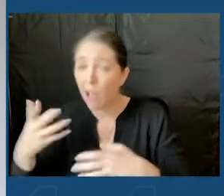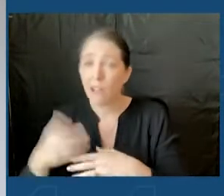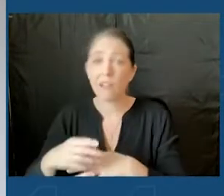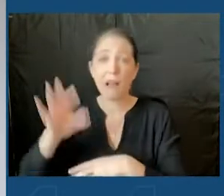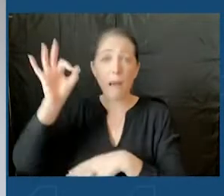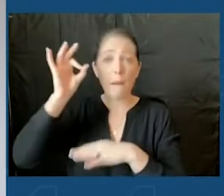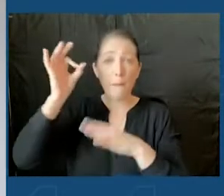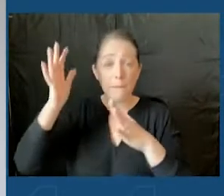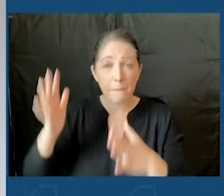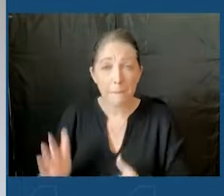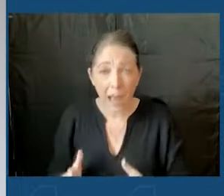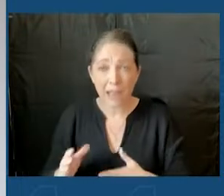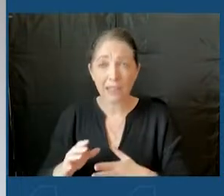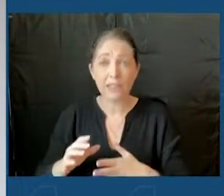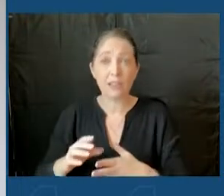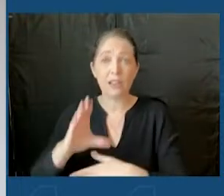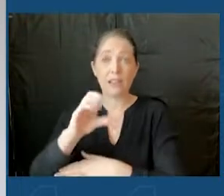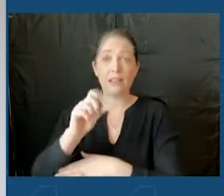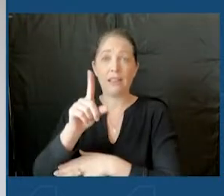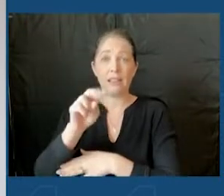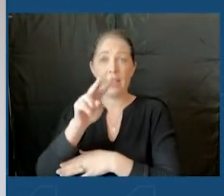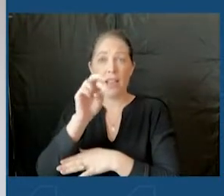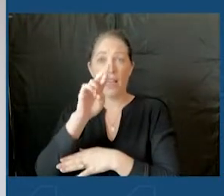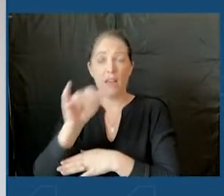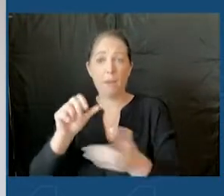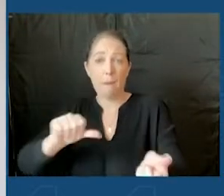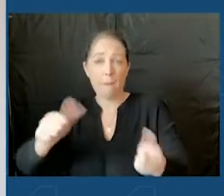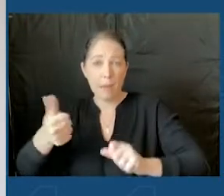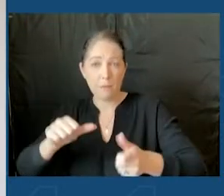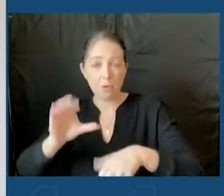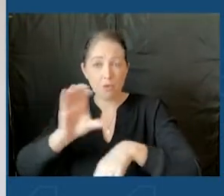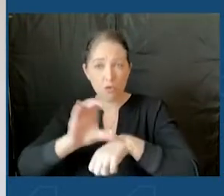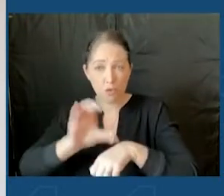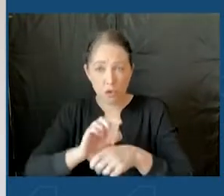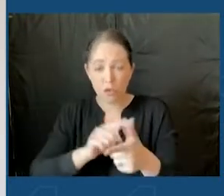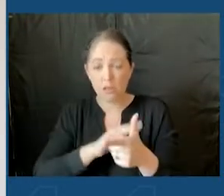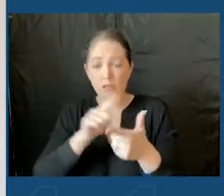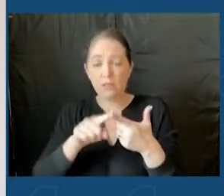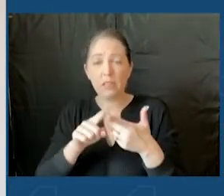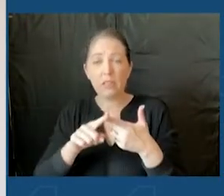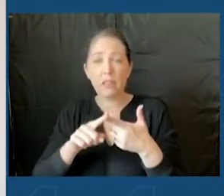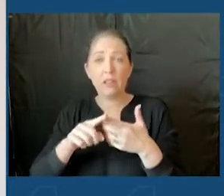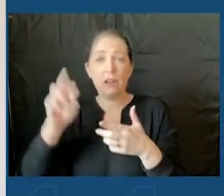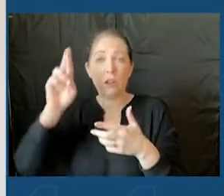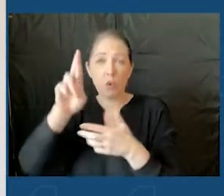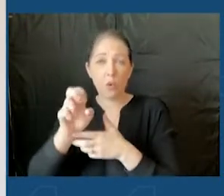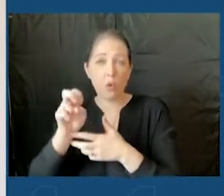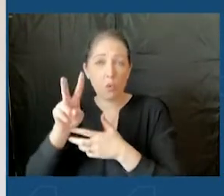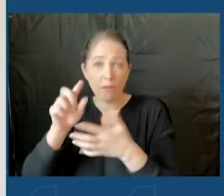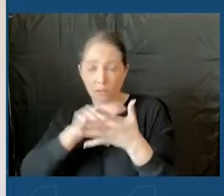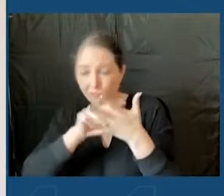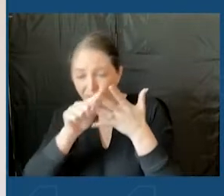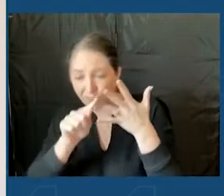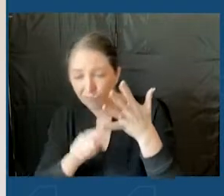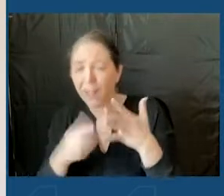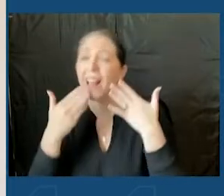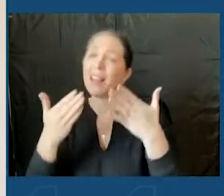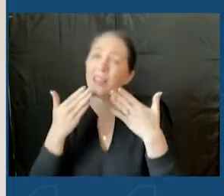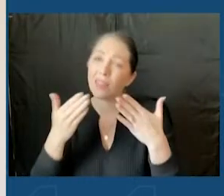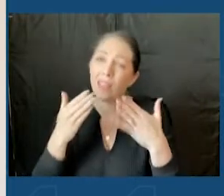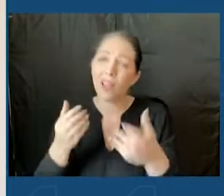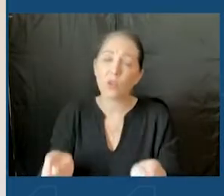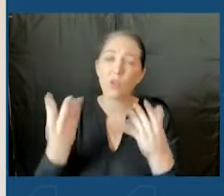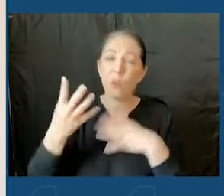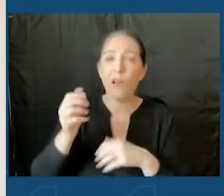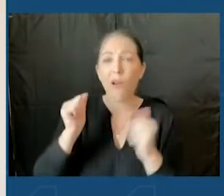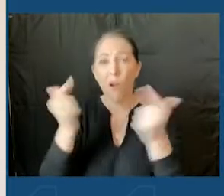Gibson, Calvary Baptist Church, would you raise your hands? We have Reverend Tanya Spencer and Reverend Raquel Austin. Thank you so much for all of